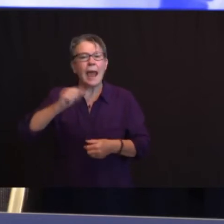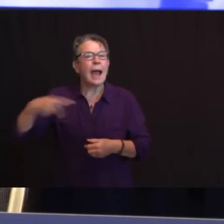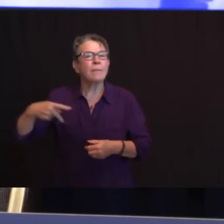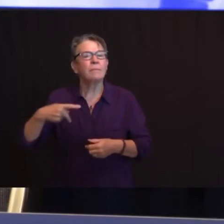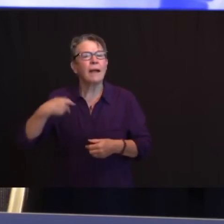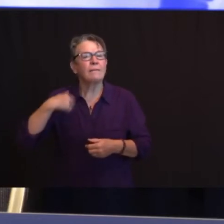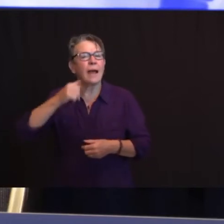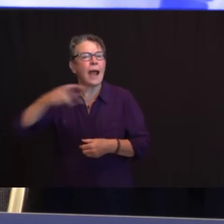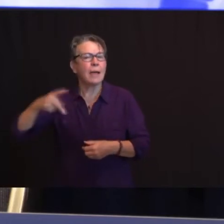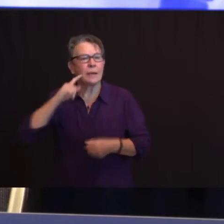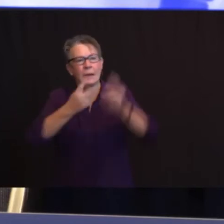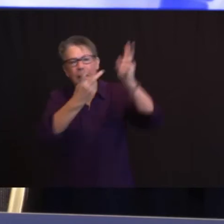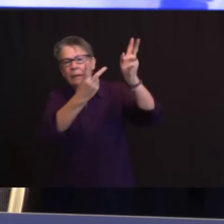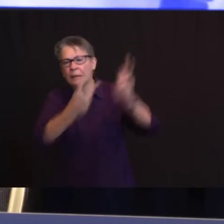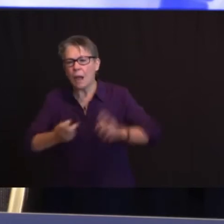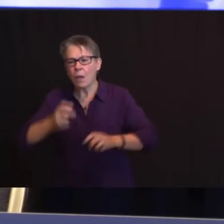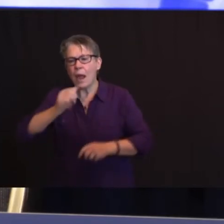and visit